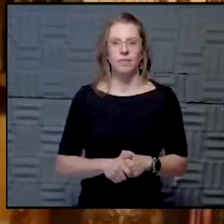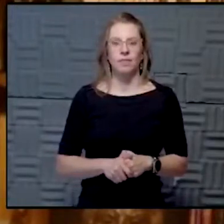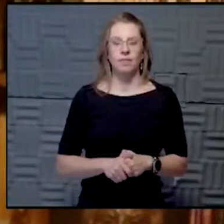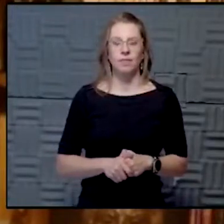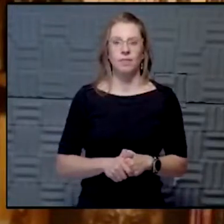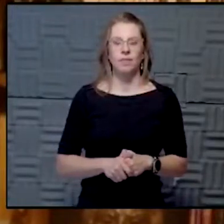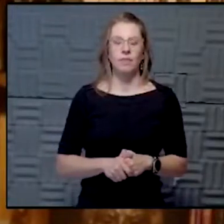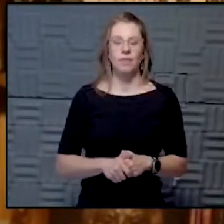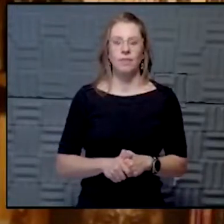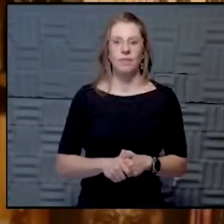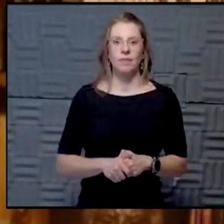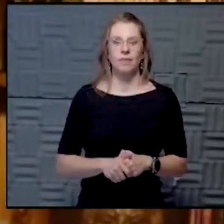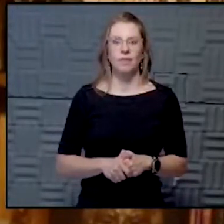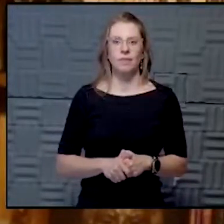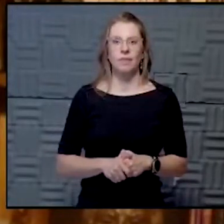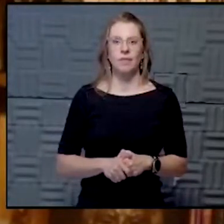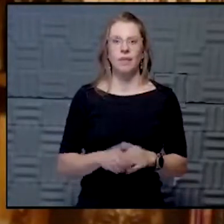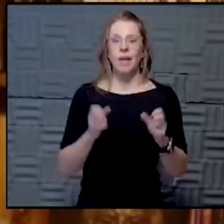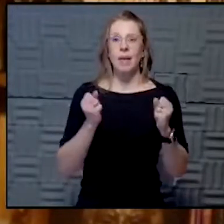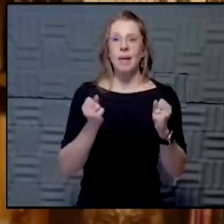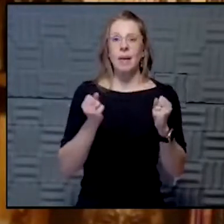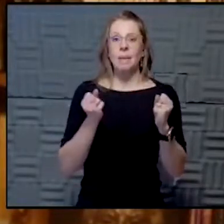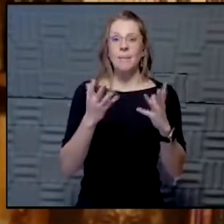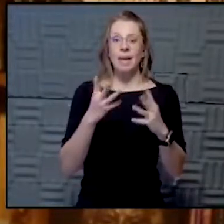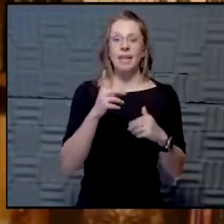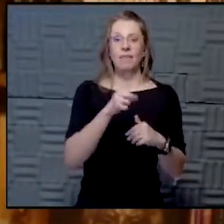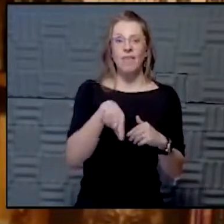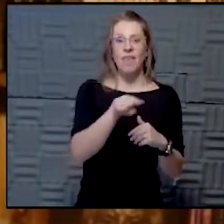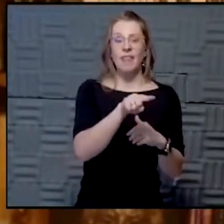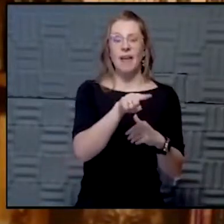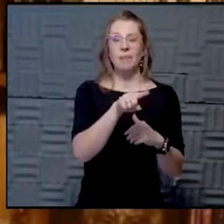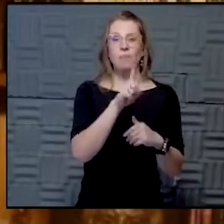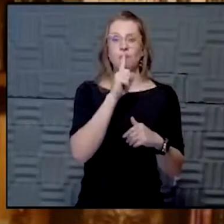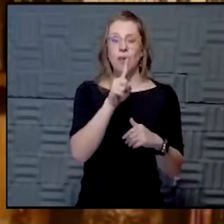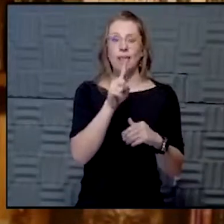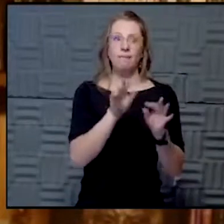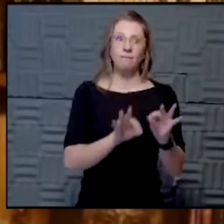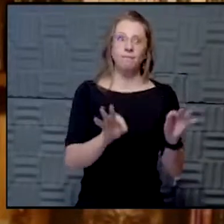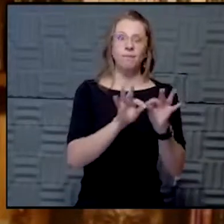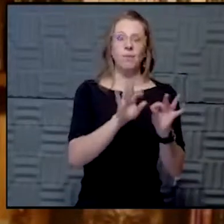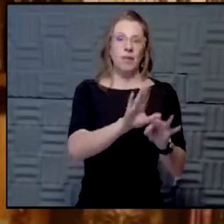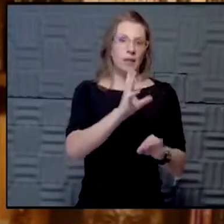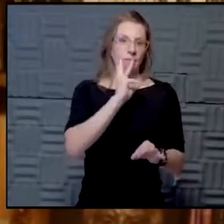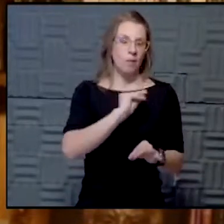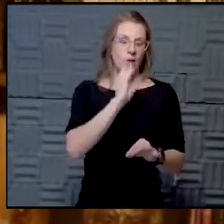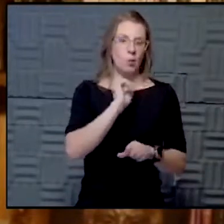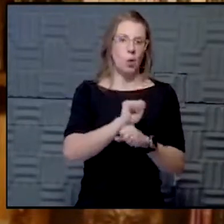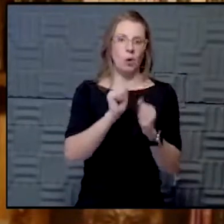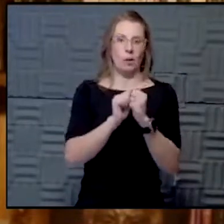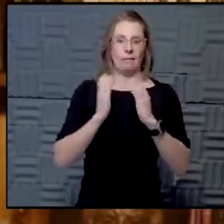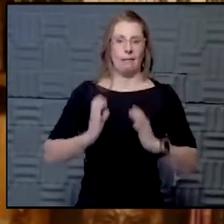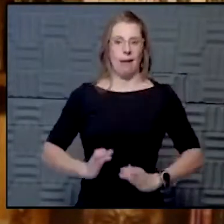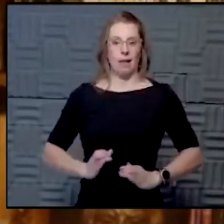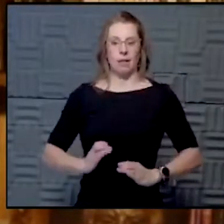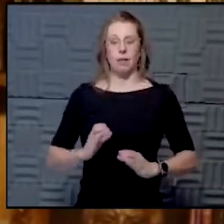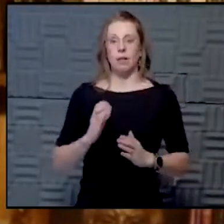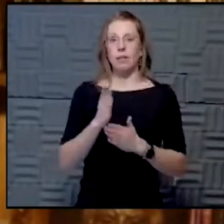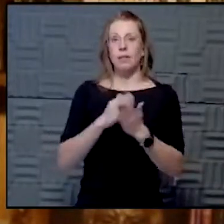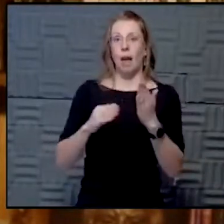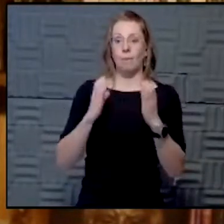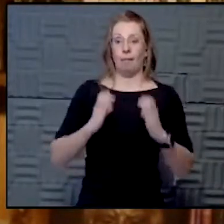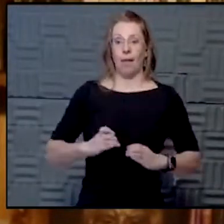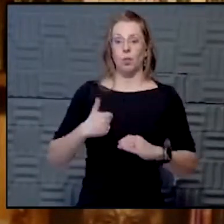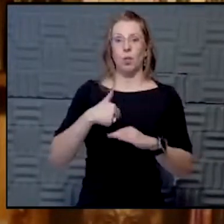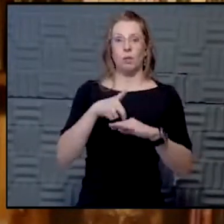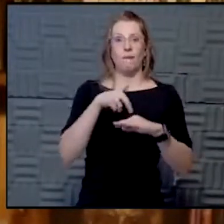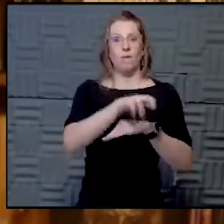really finding the experiences they have rewarding. I hear from clinicians that are working with clients that we referred to them a year ago